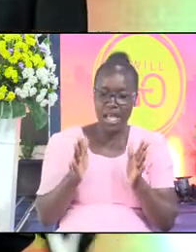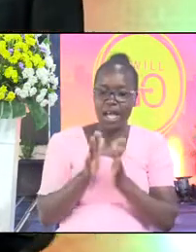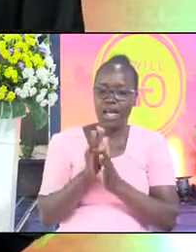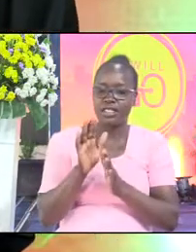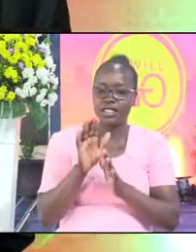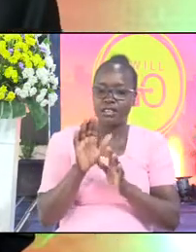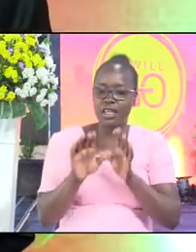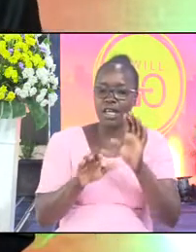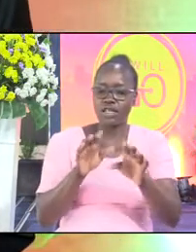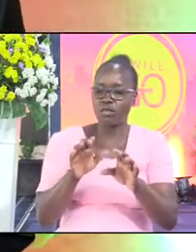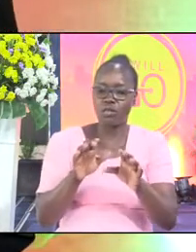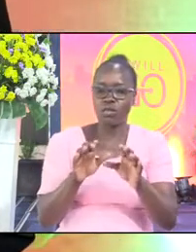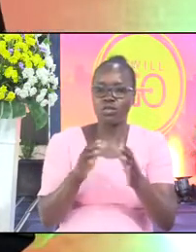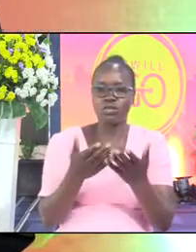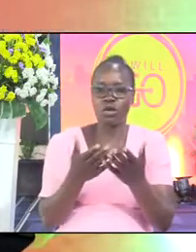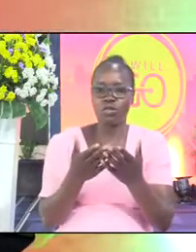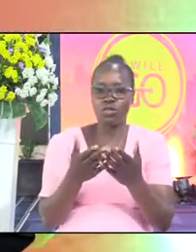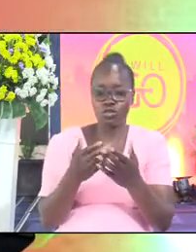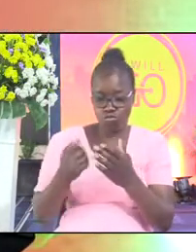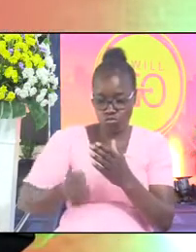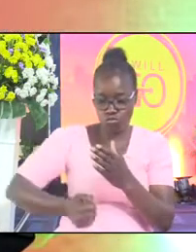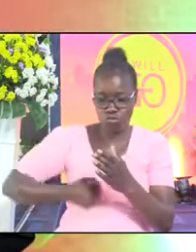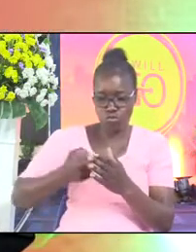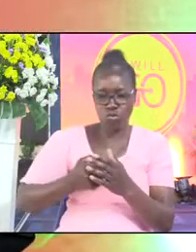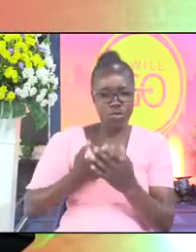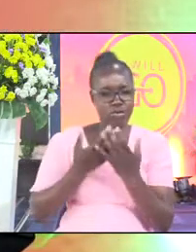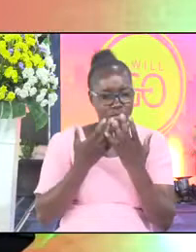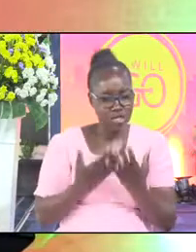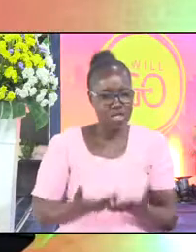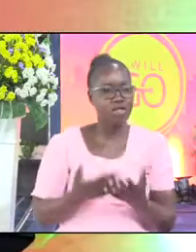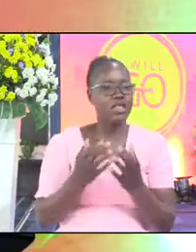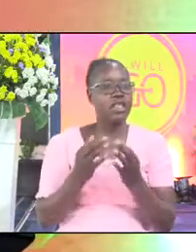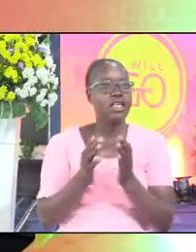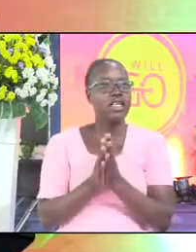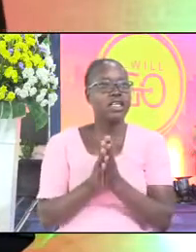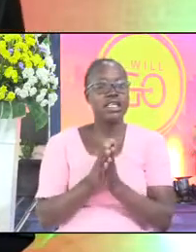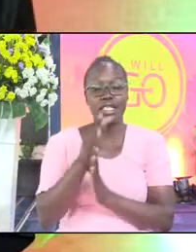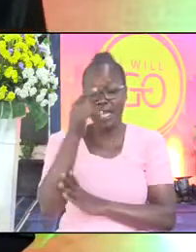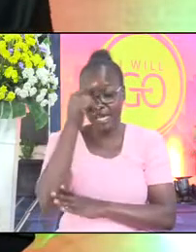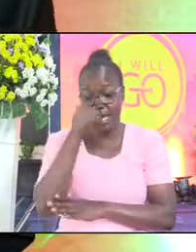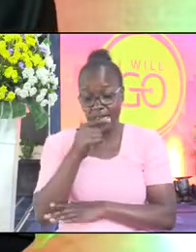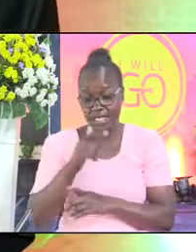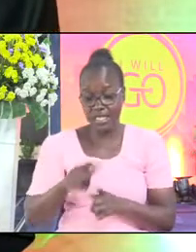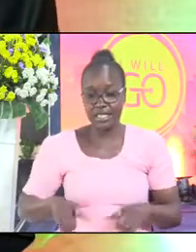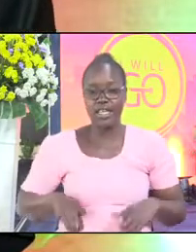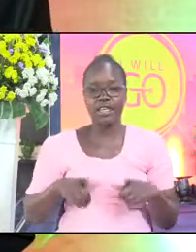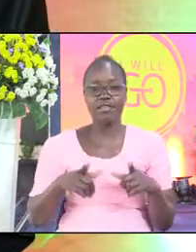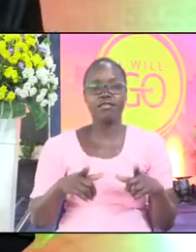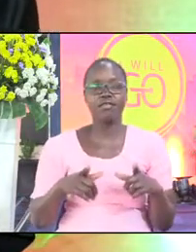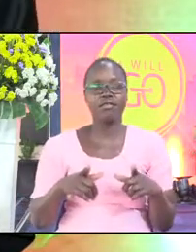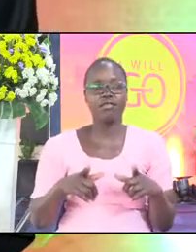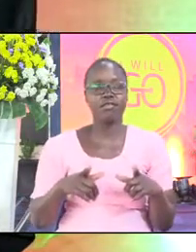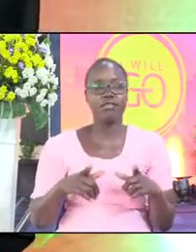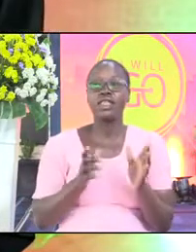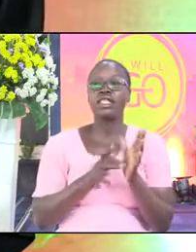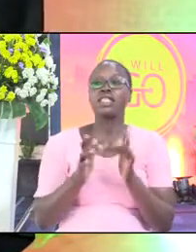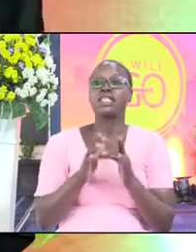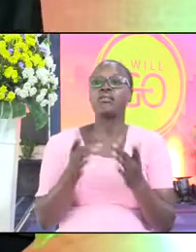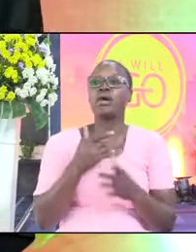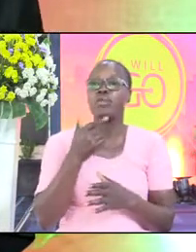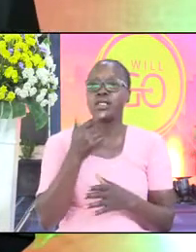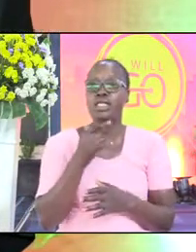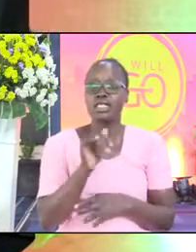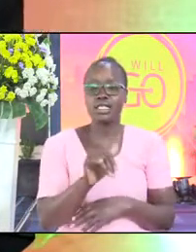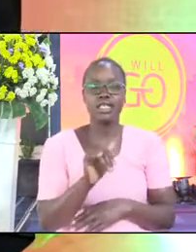fought over wells. At one period in Isaac's life, the Bible